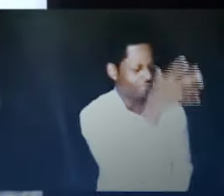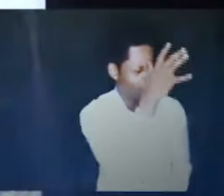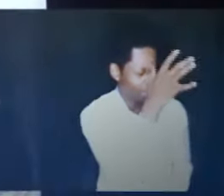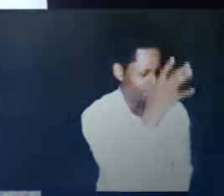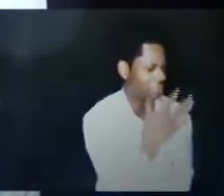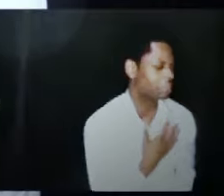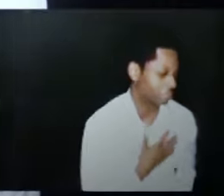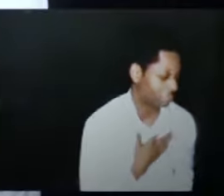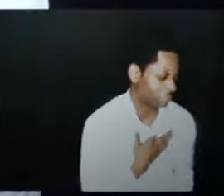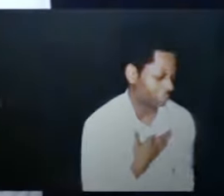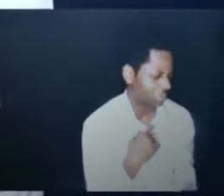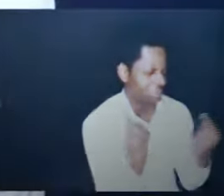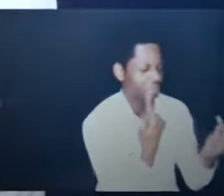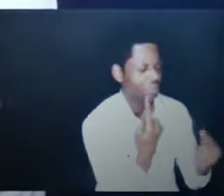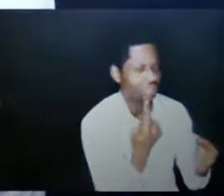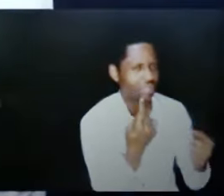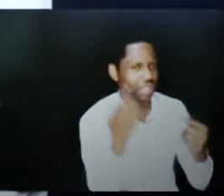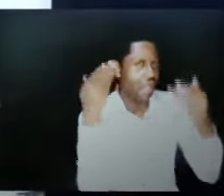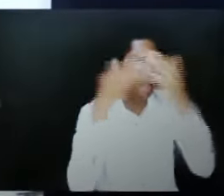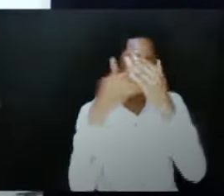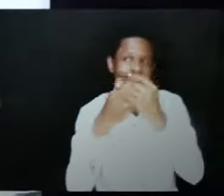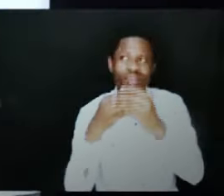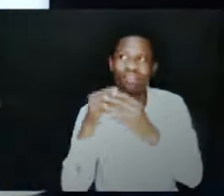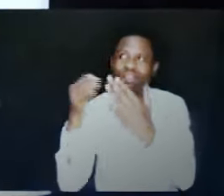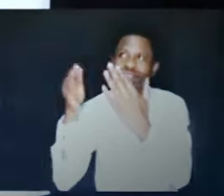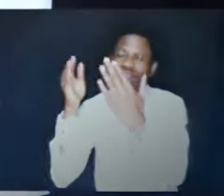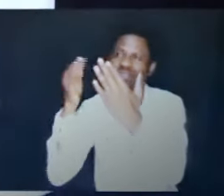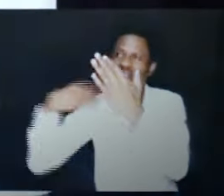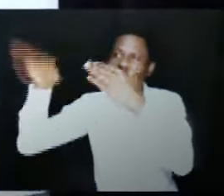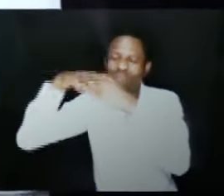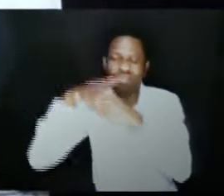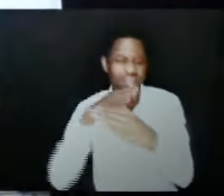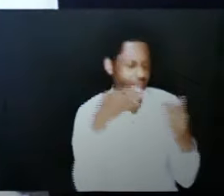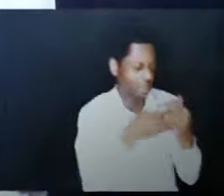sinned against heaven and against you. Now,